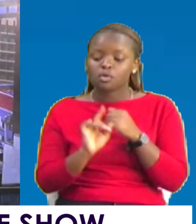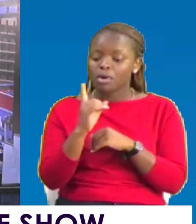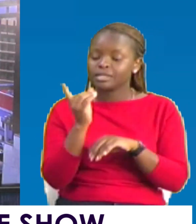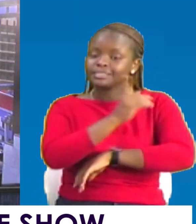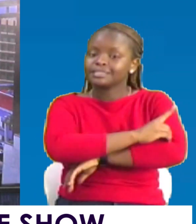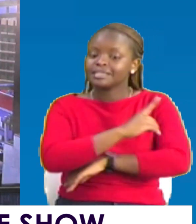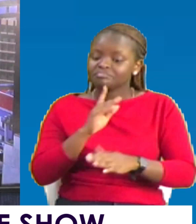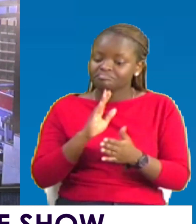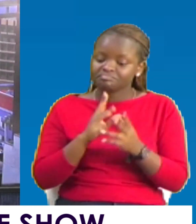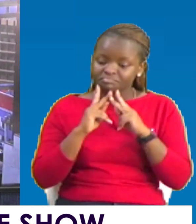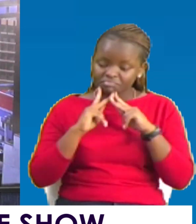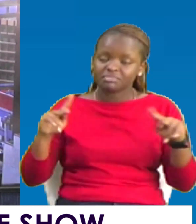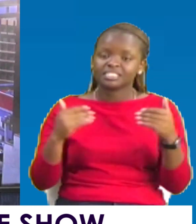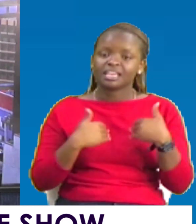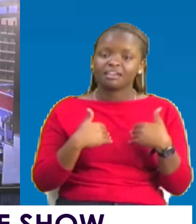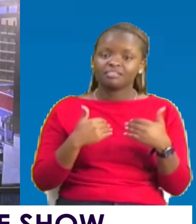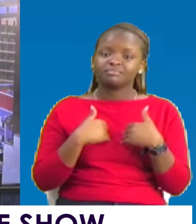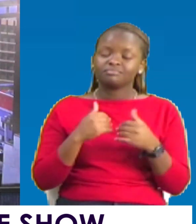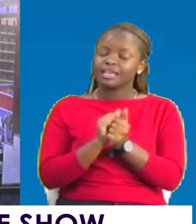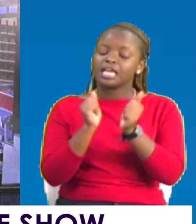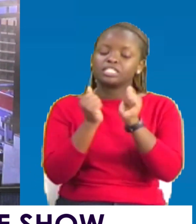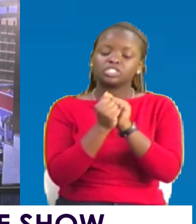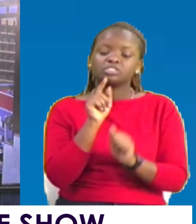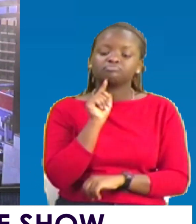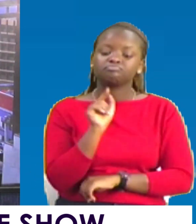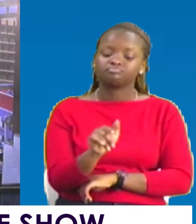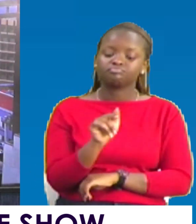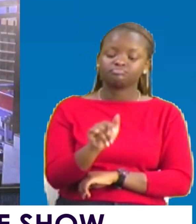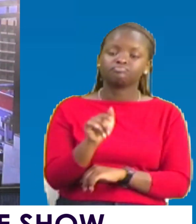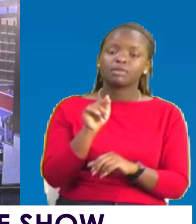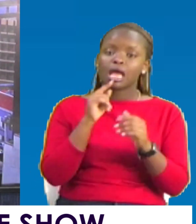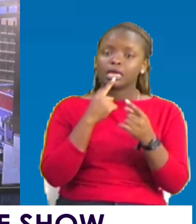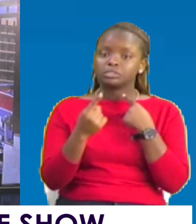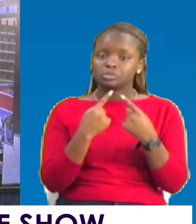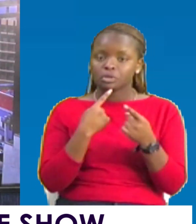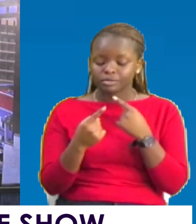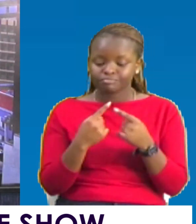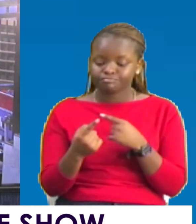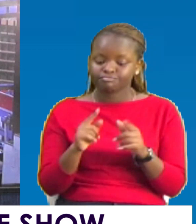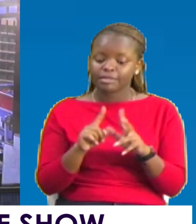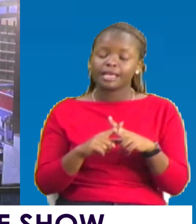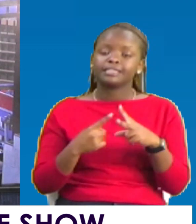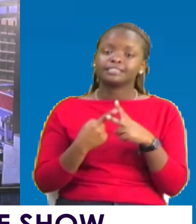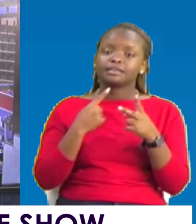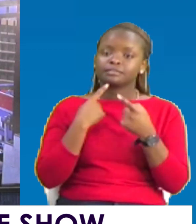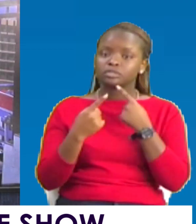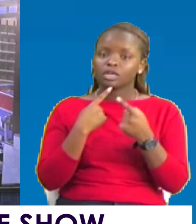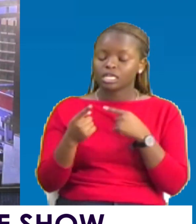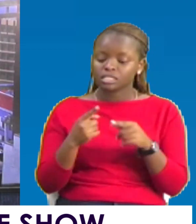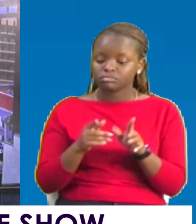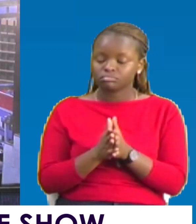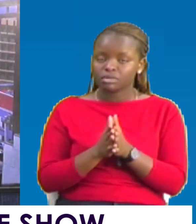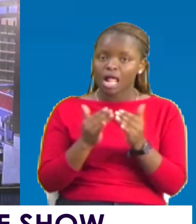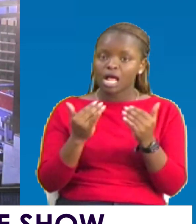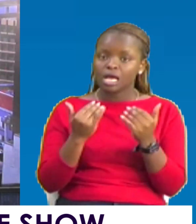need to change that kind of talk. We need to change it. We need to start talking like it is